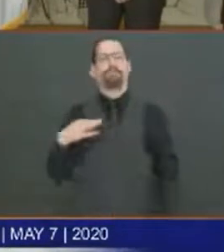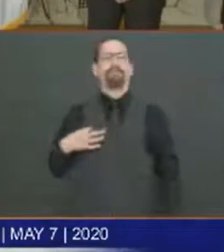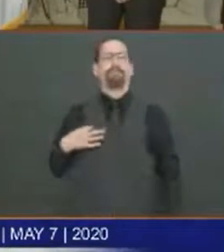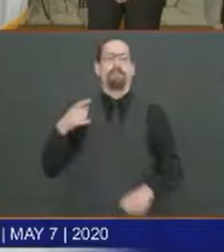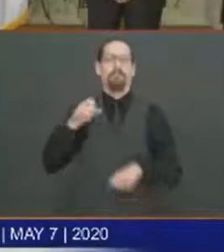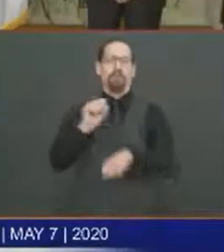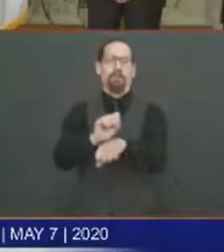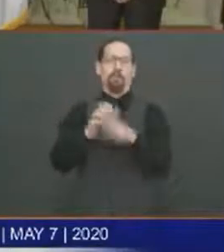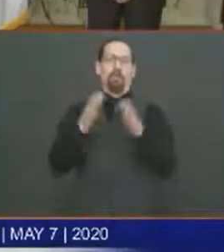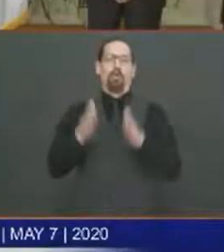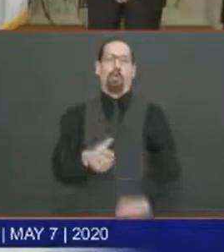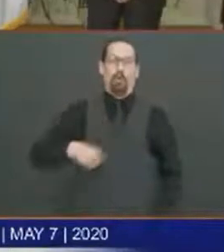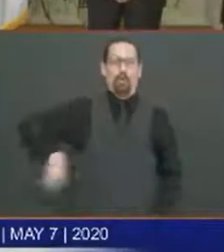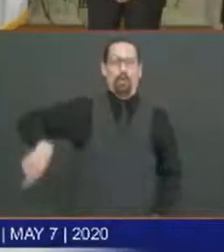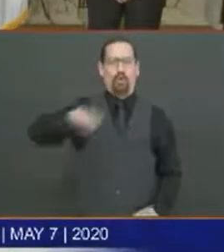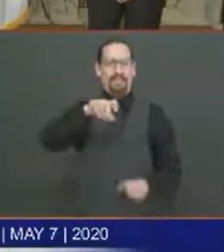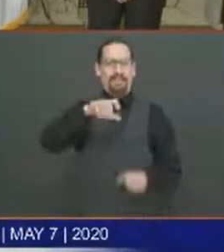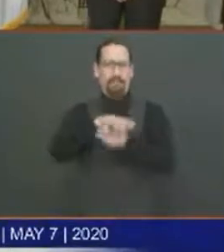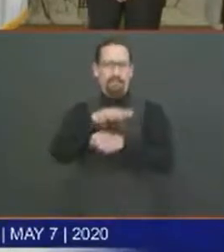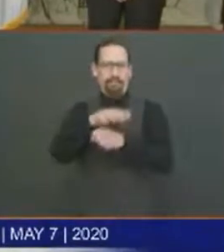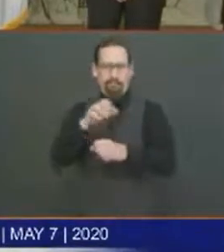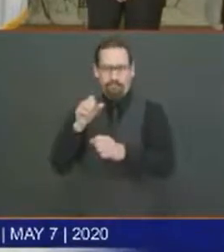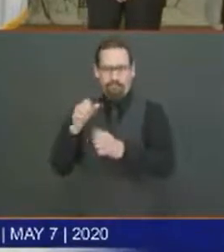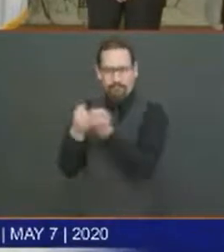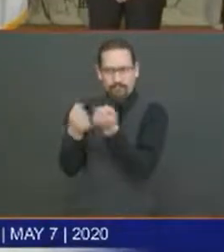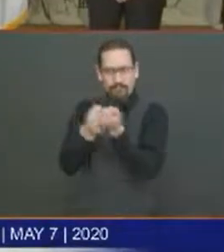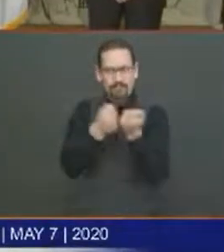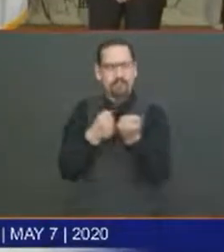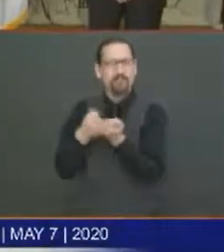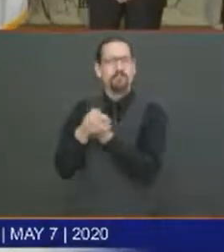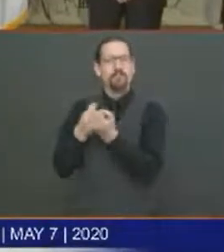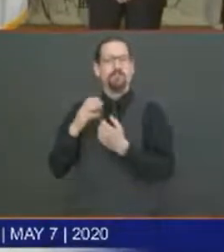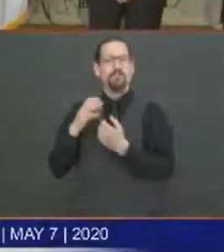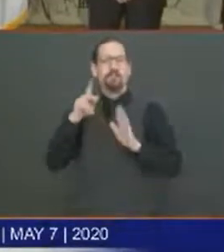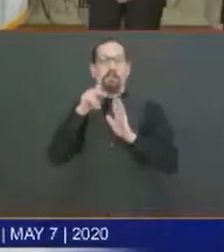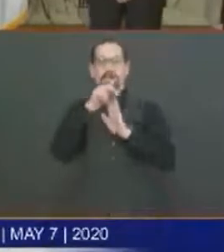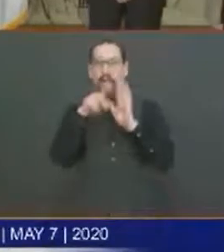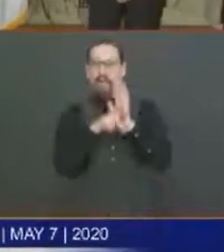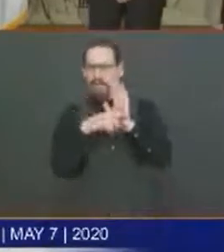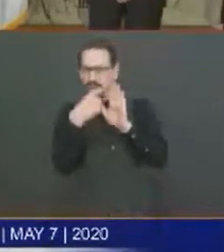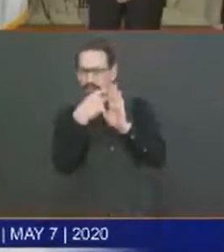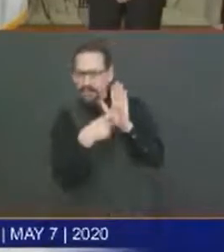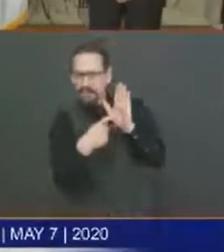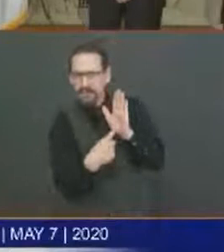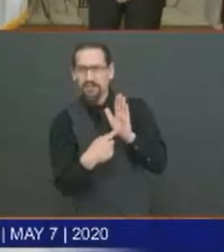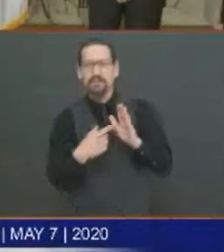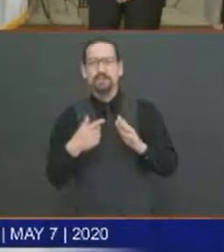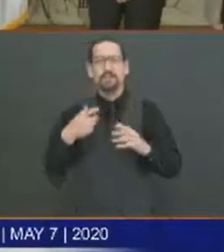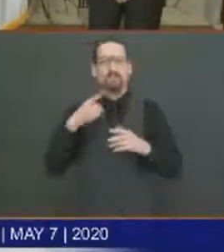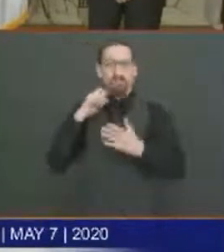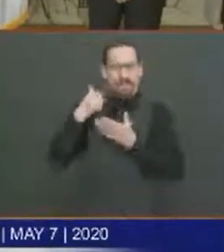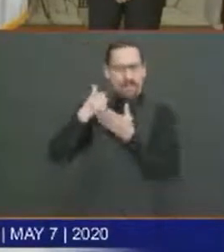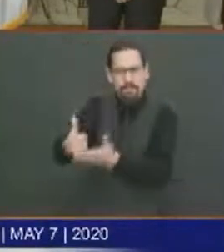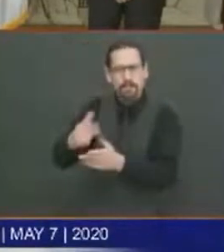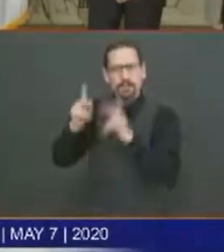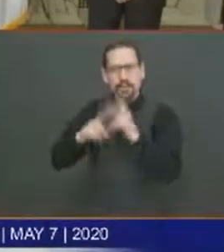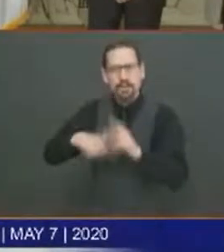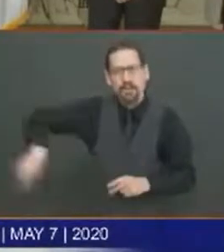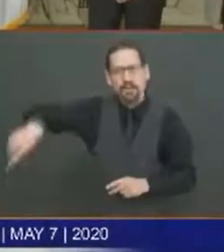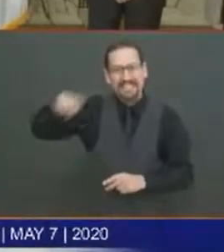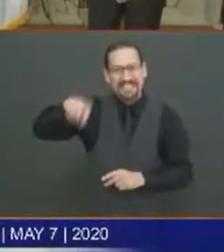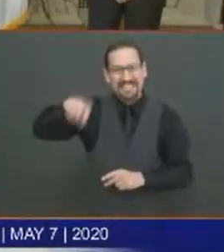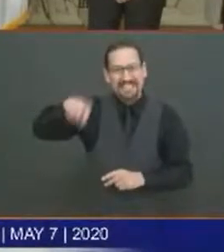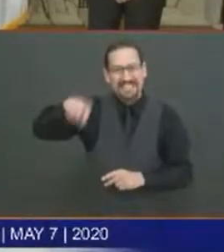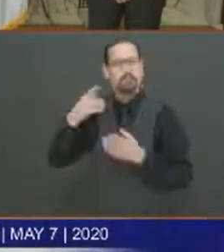regulations that we removed barriers so that we can get people into the workforce to be able to support. I want to continue to